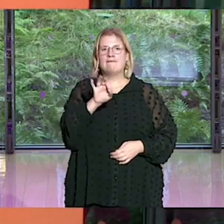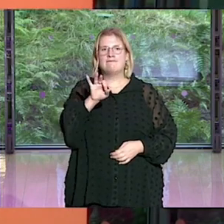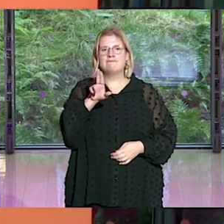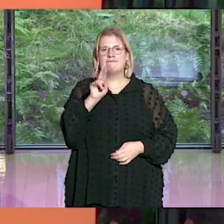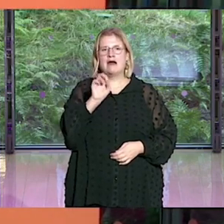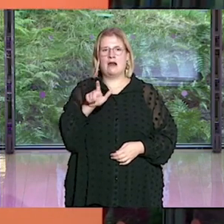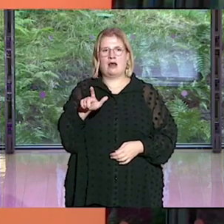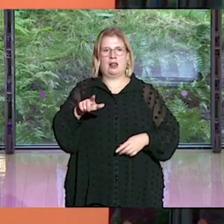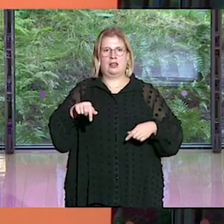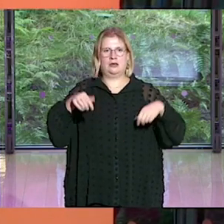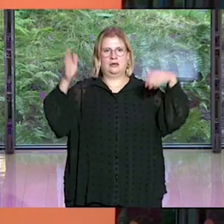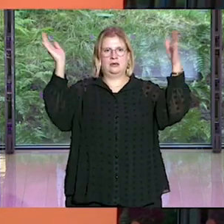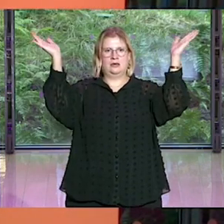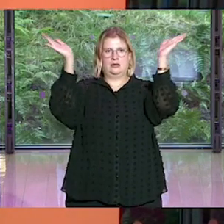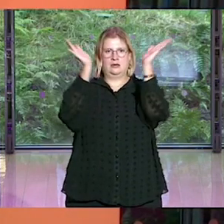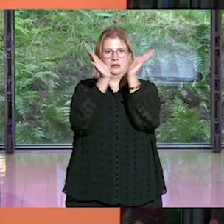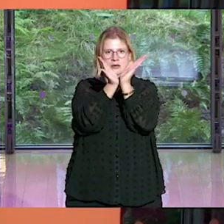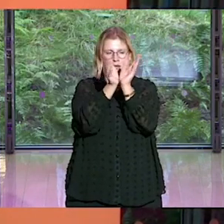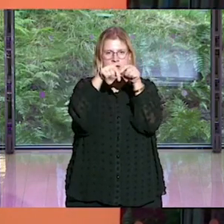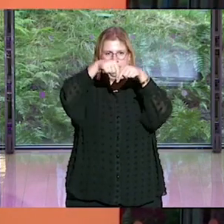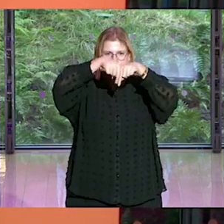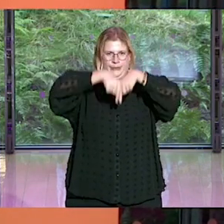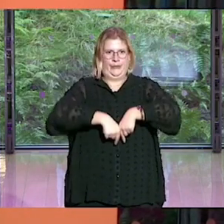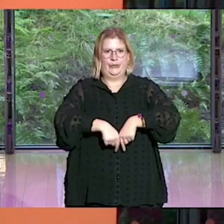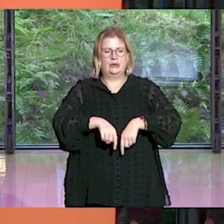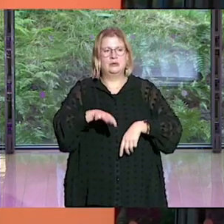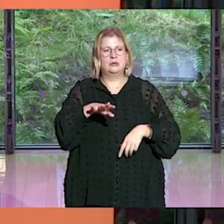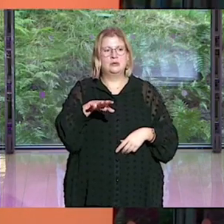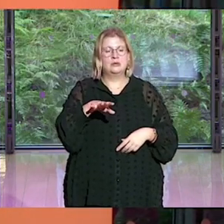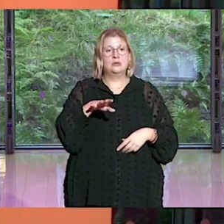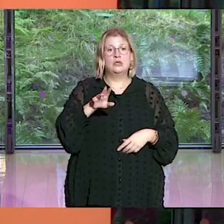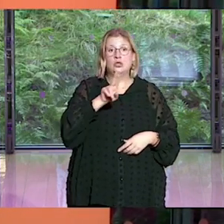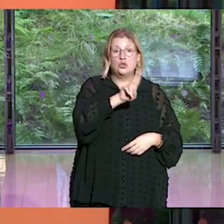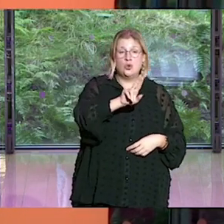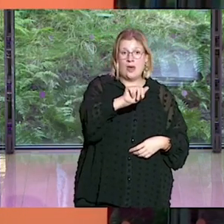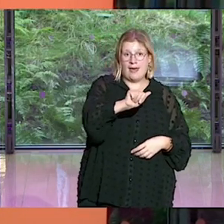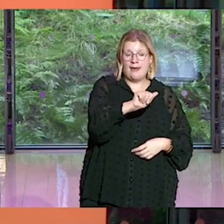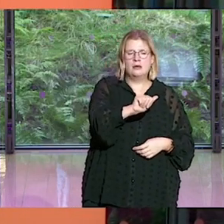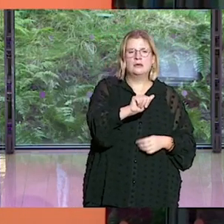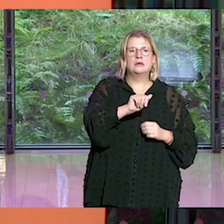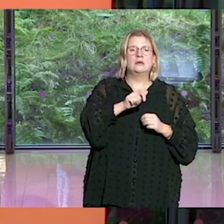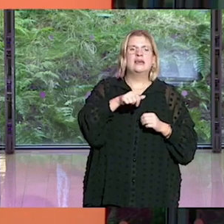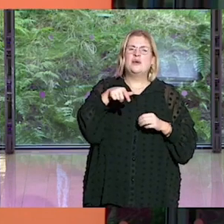exploration. So in universal analytics, funnels were